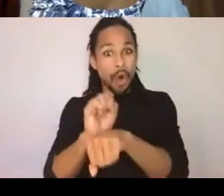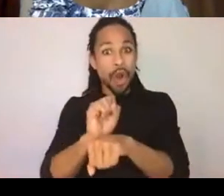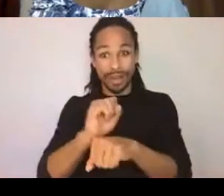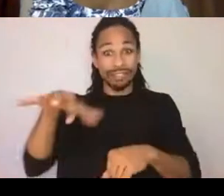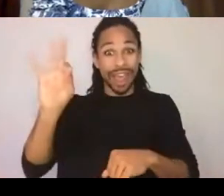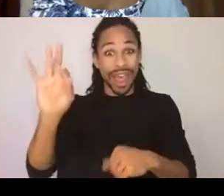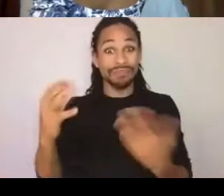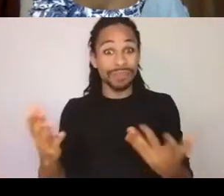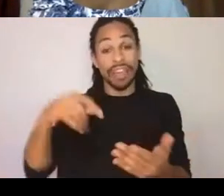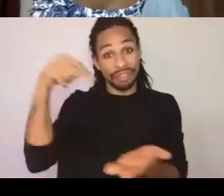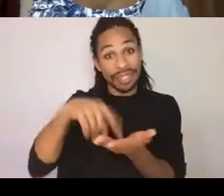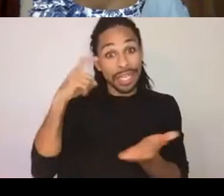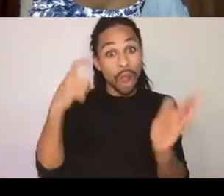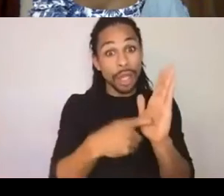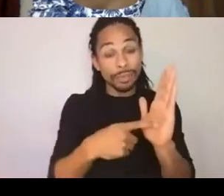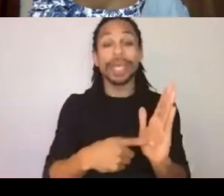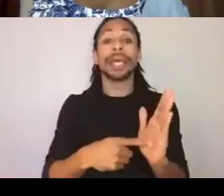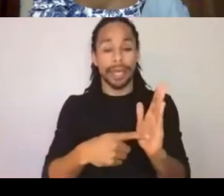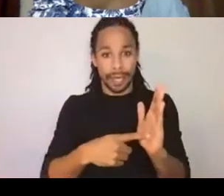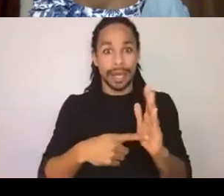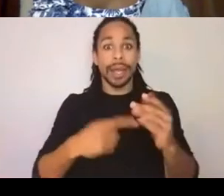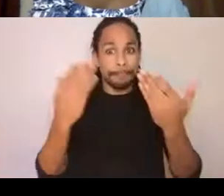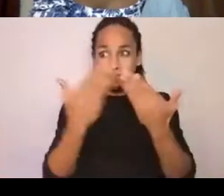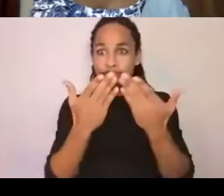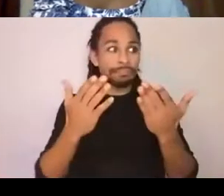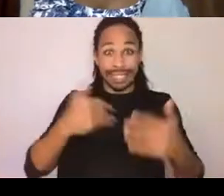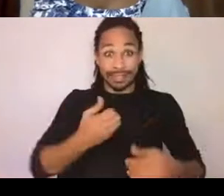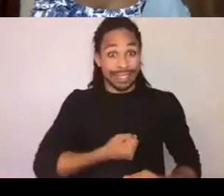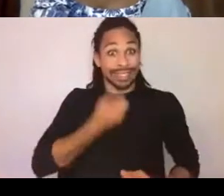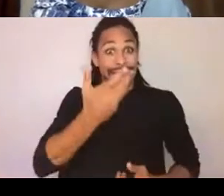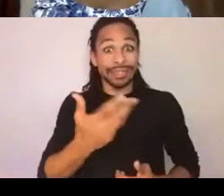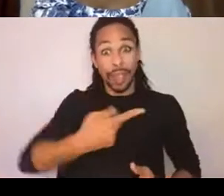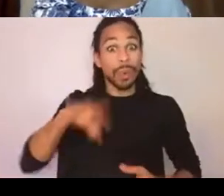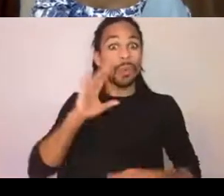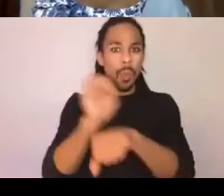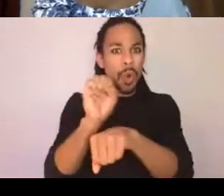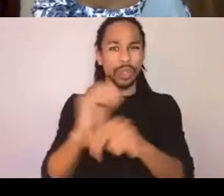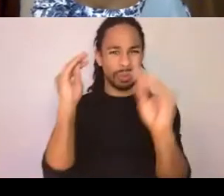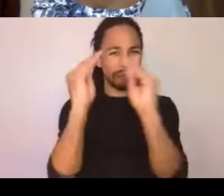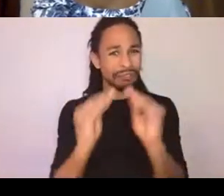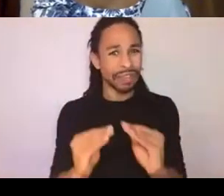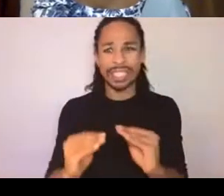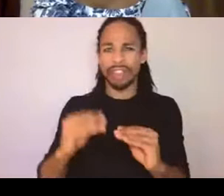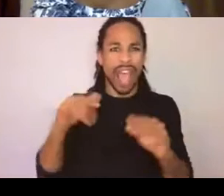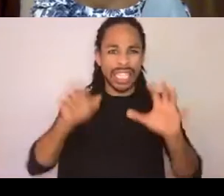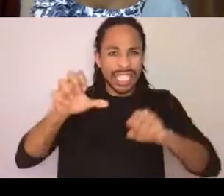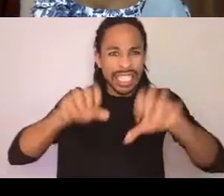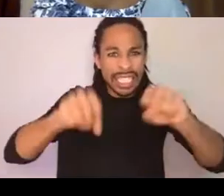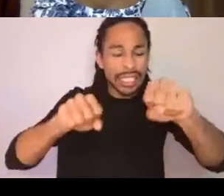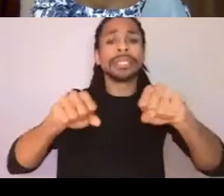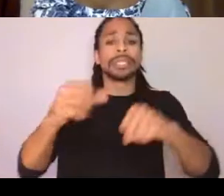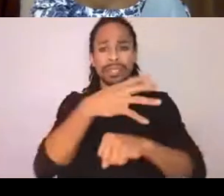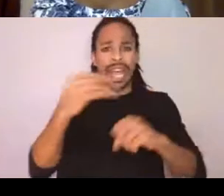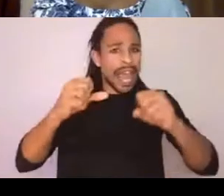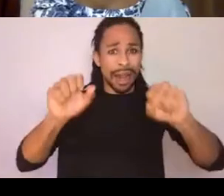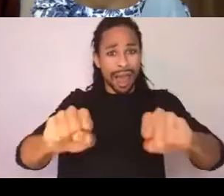acknowledgement verbalizes a commitment to a process of working to dismantle the ongoing legacies of settler colonialism, a commitment that has become